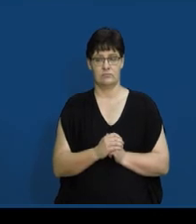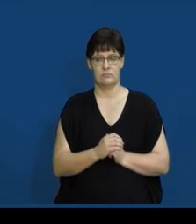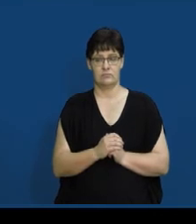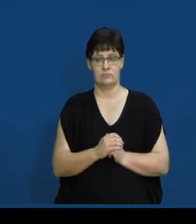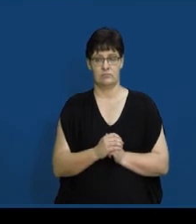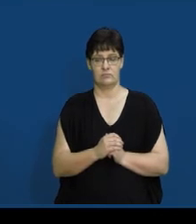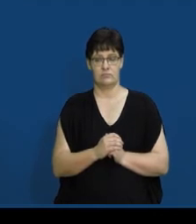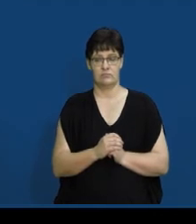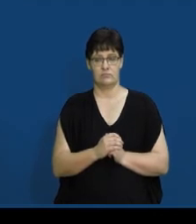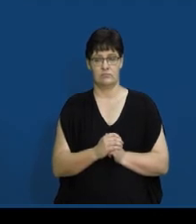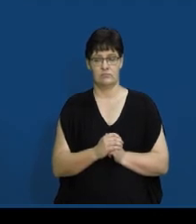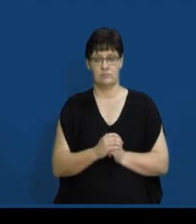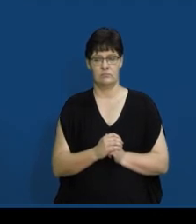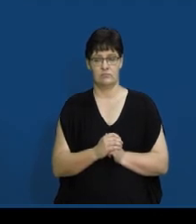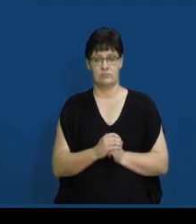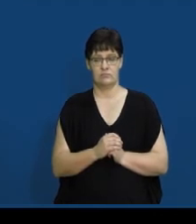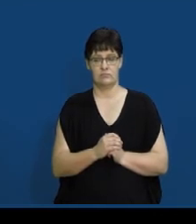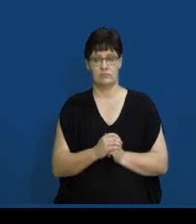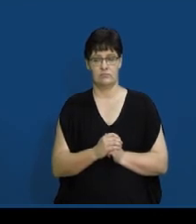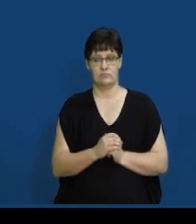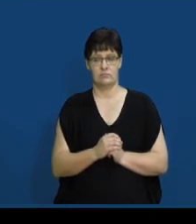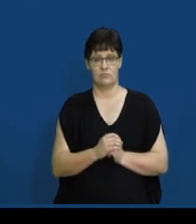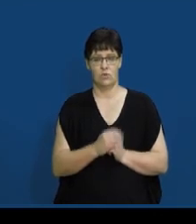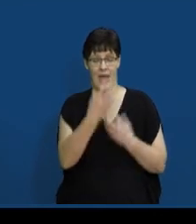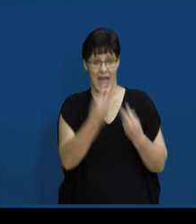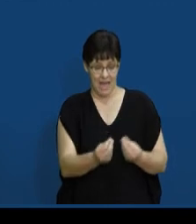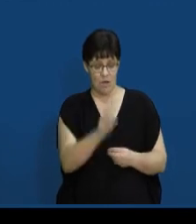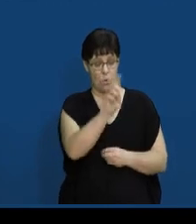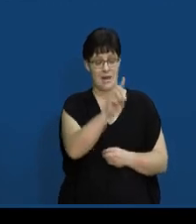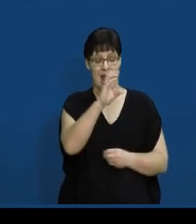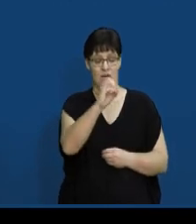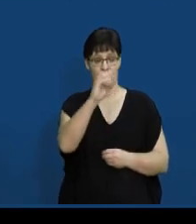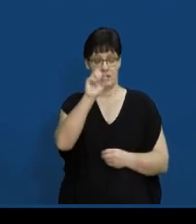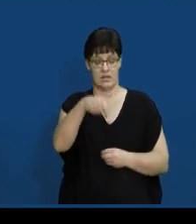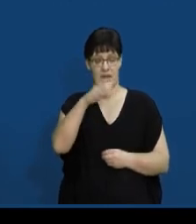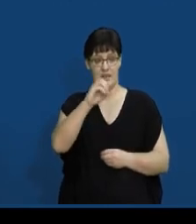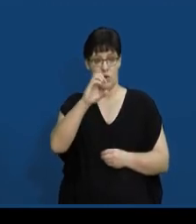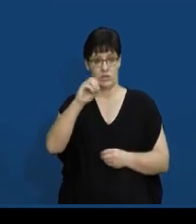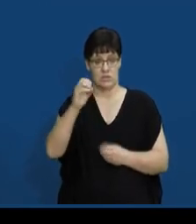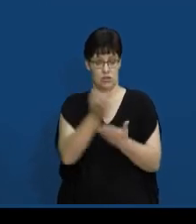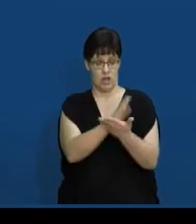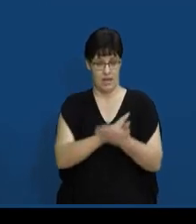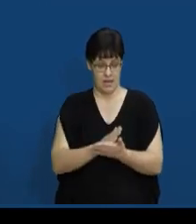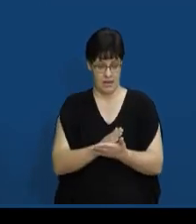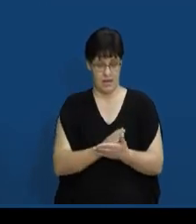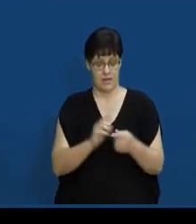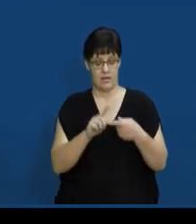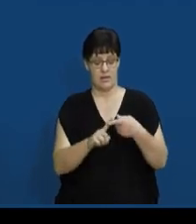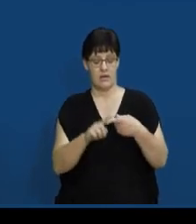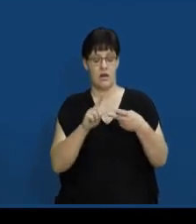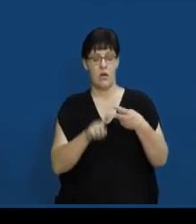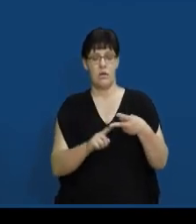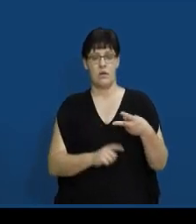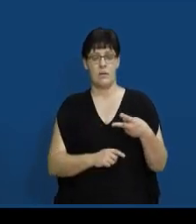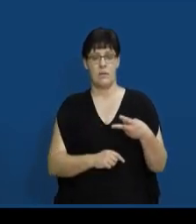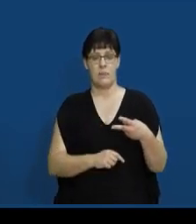Okay. So we've got 100,000 shares here. We have